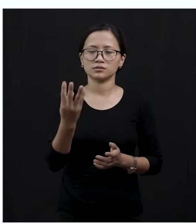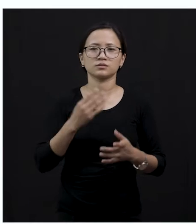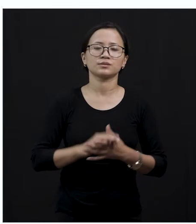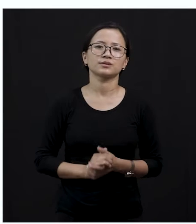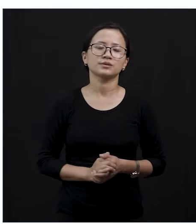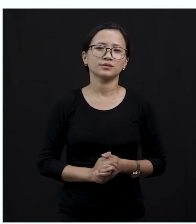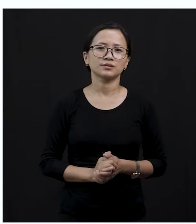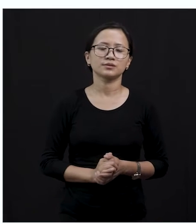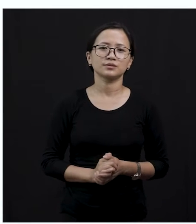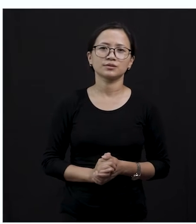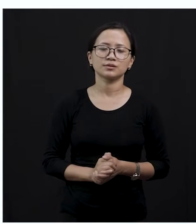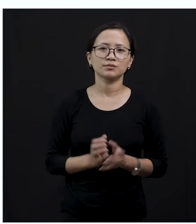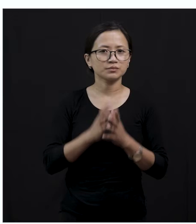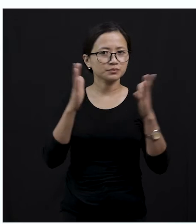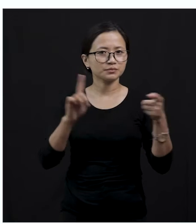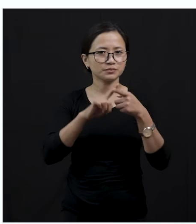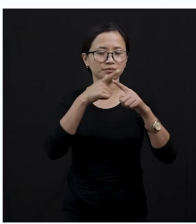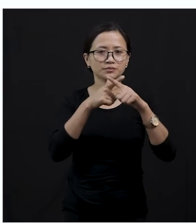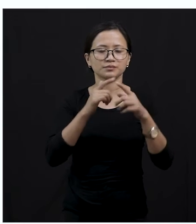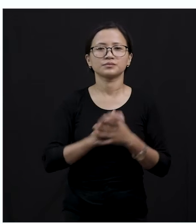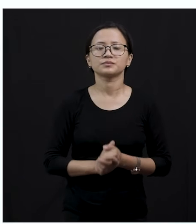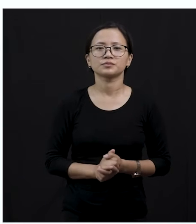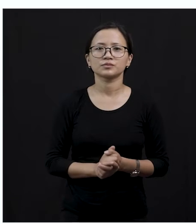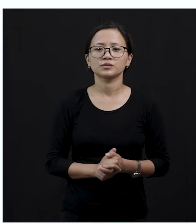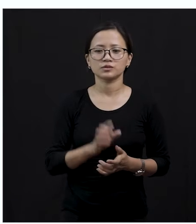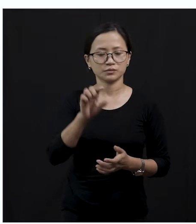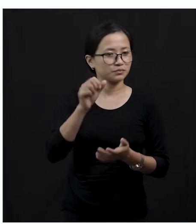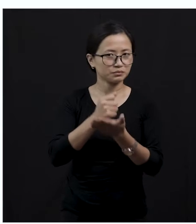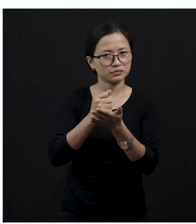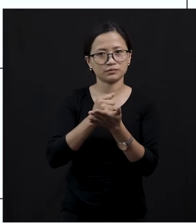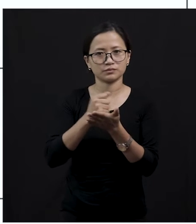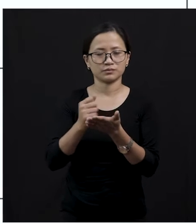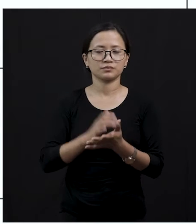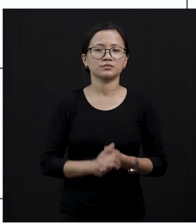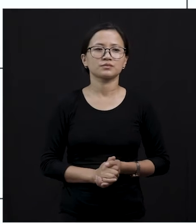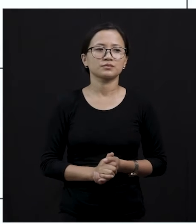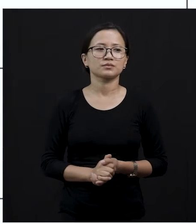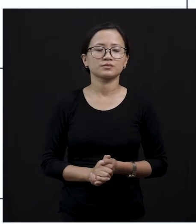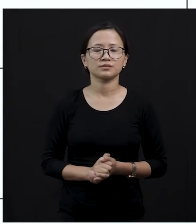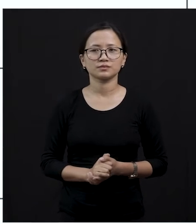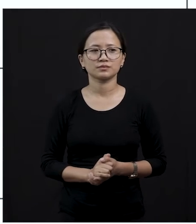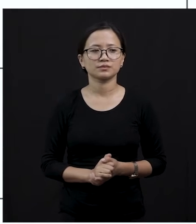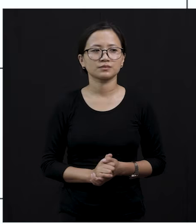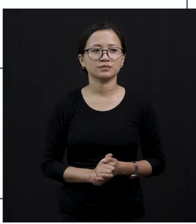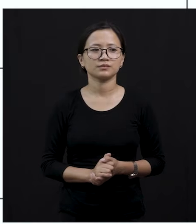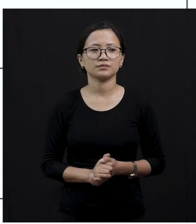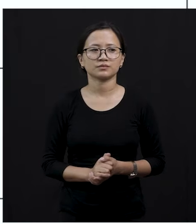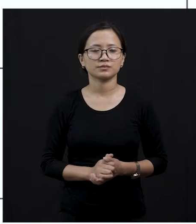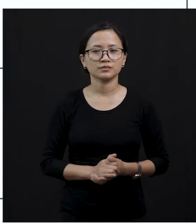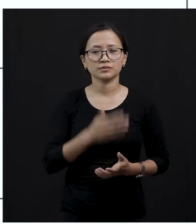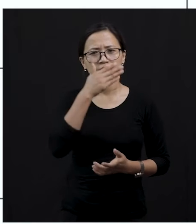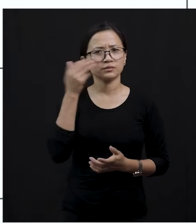more exercises in your textbook with which you can practice. All right, now for